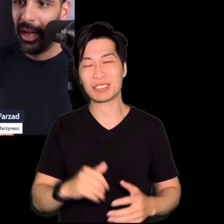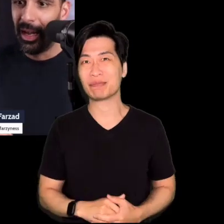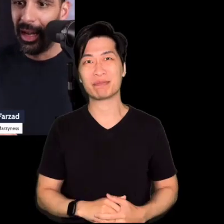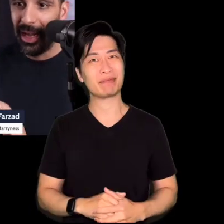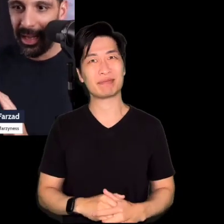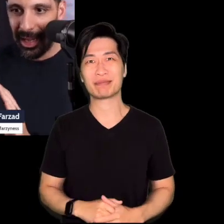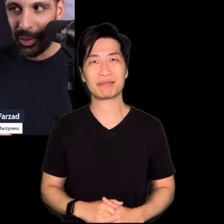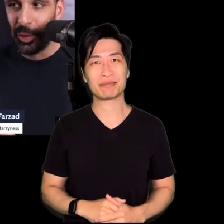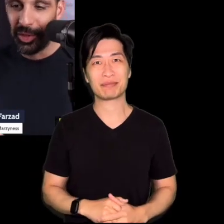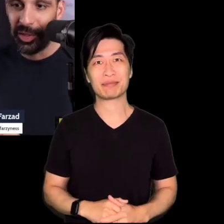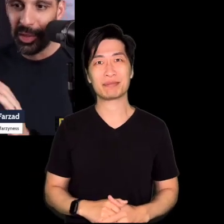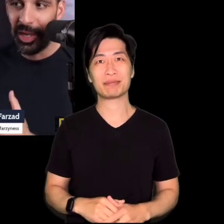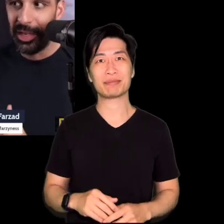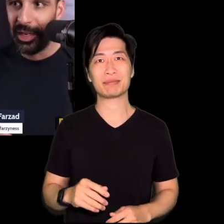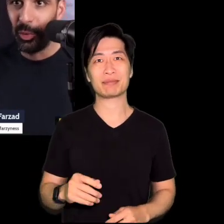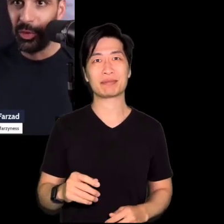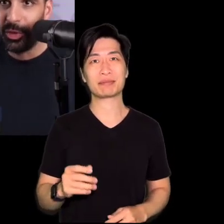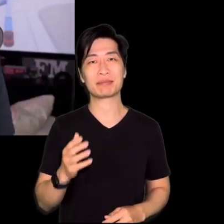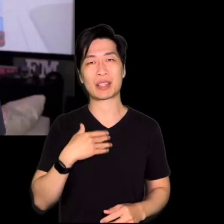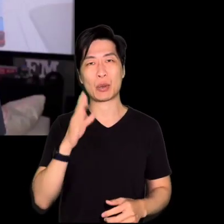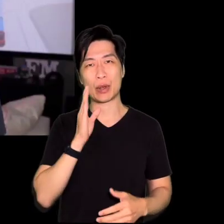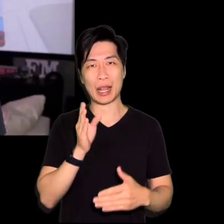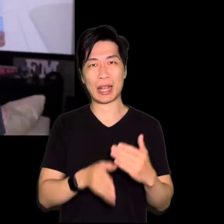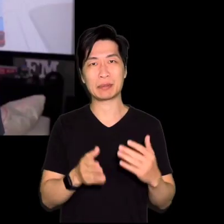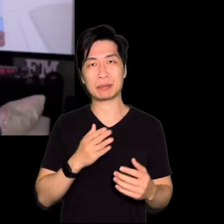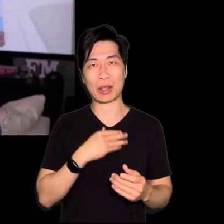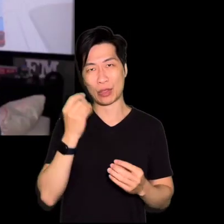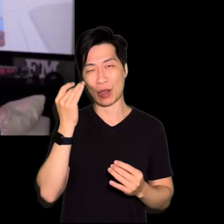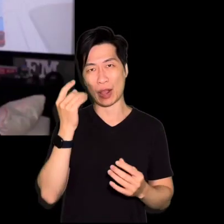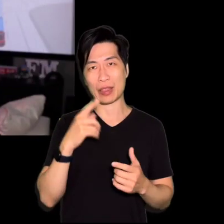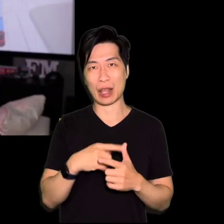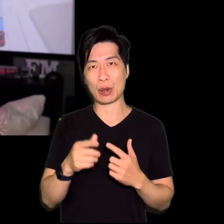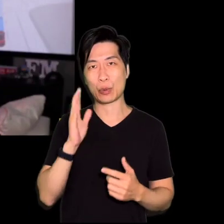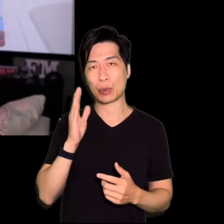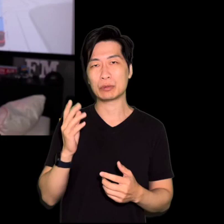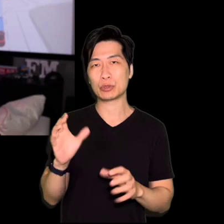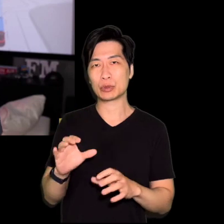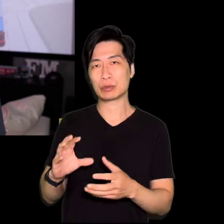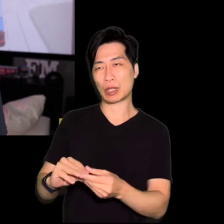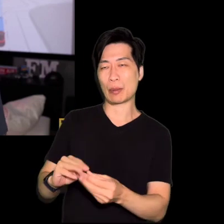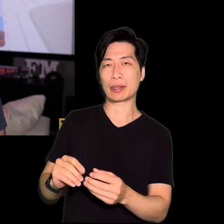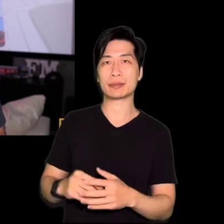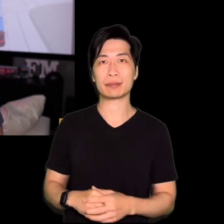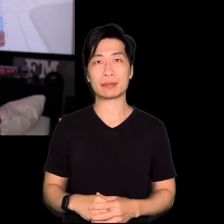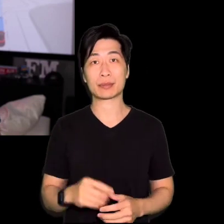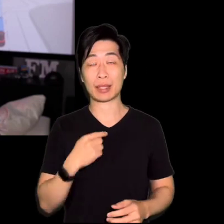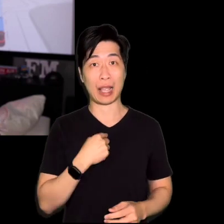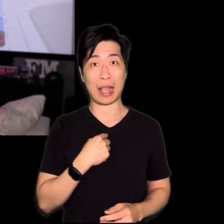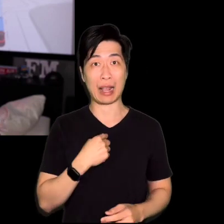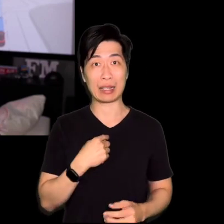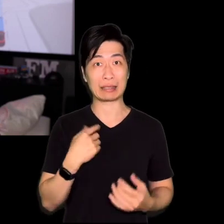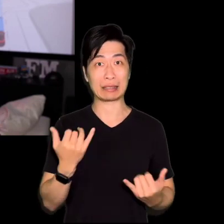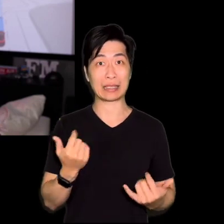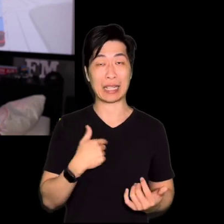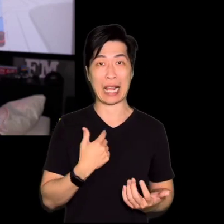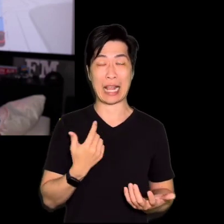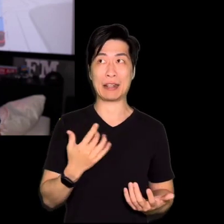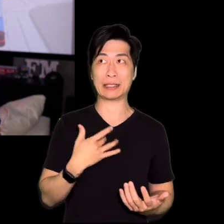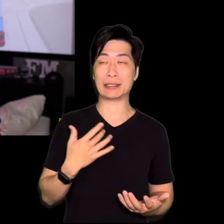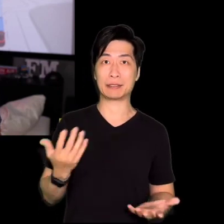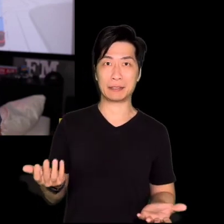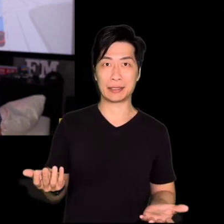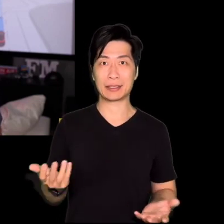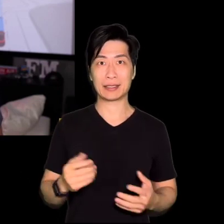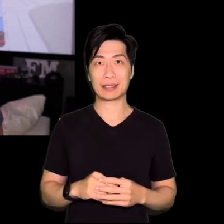I'll close on this thought, and then we'll do a little bit of commentary here, like comments from the group. I'm now at the point